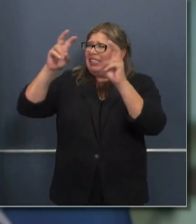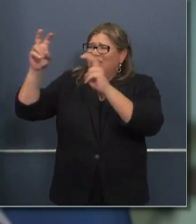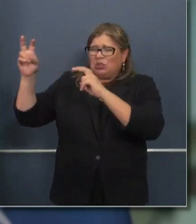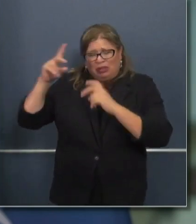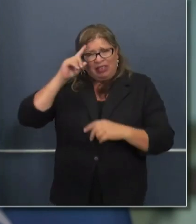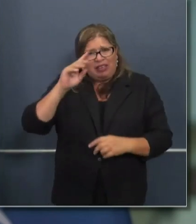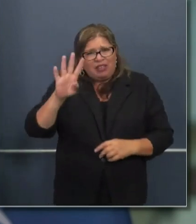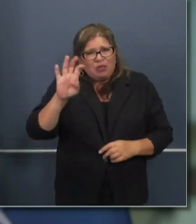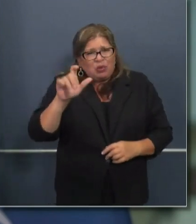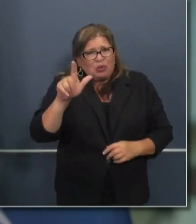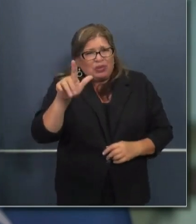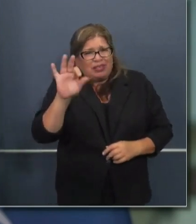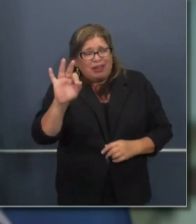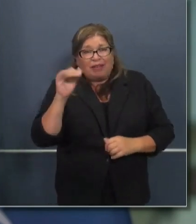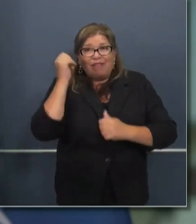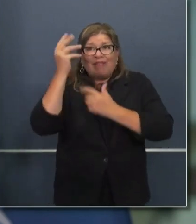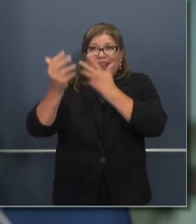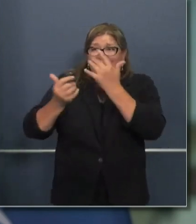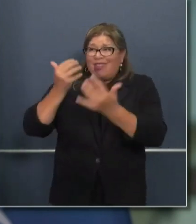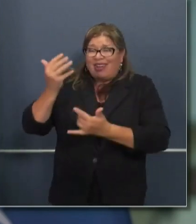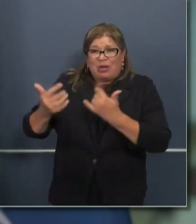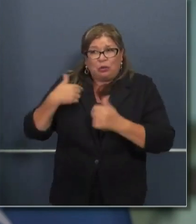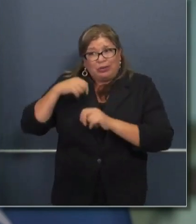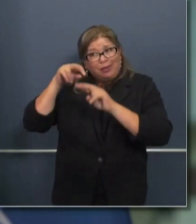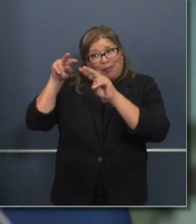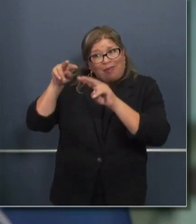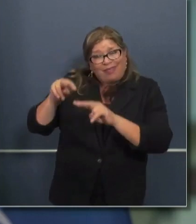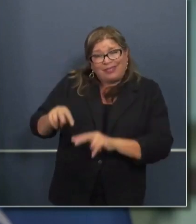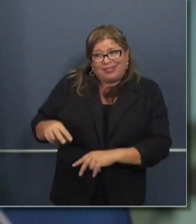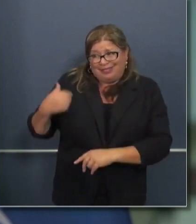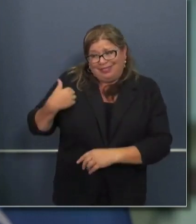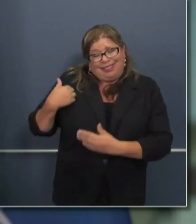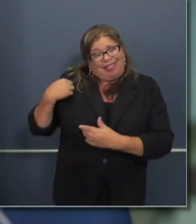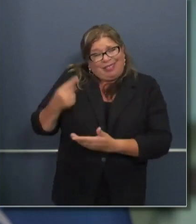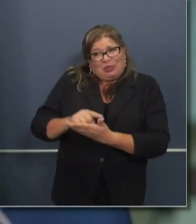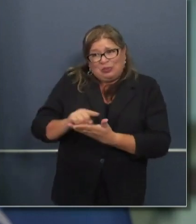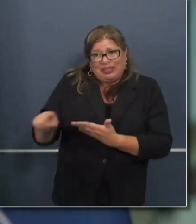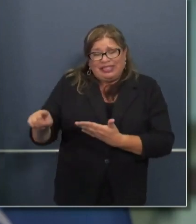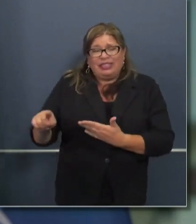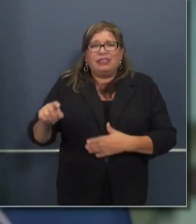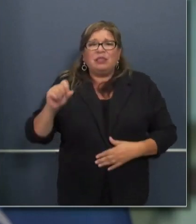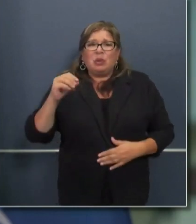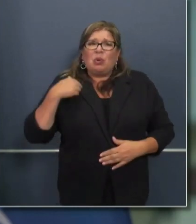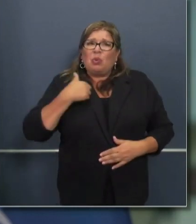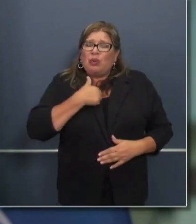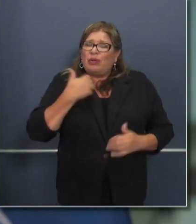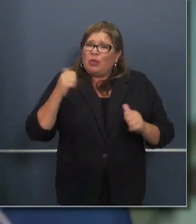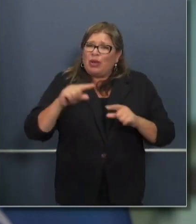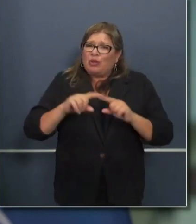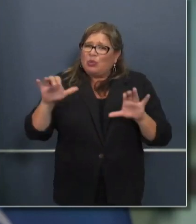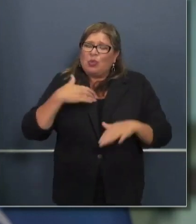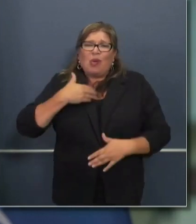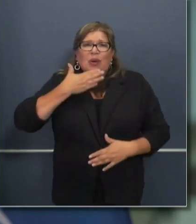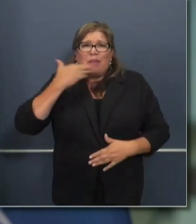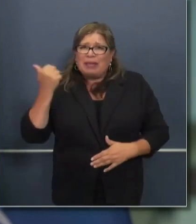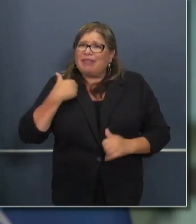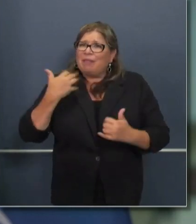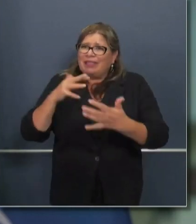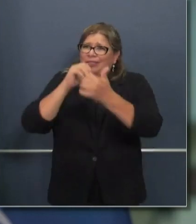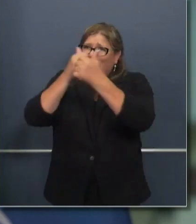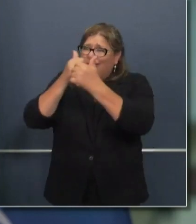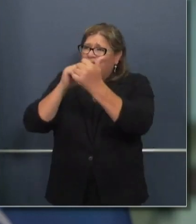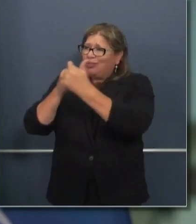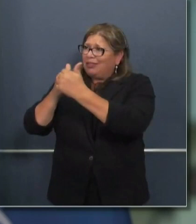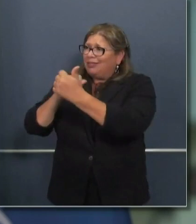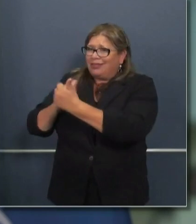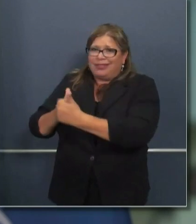about 429 wildfires we were monitoring last week. We are doing our best under very challenging circumstances.